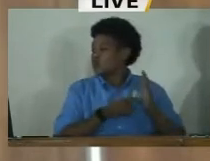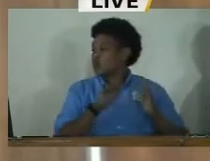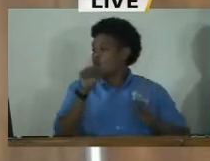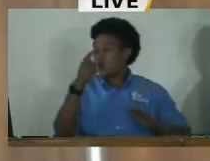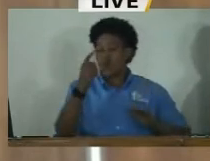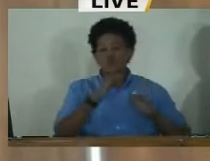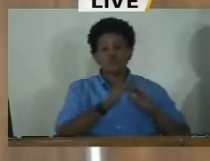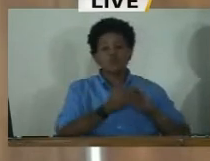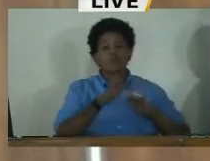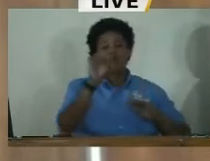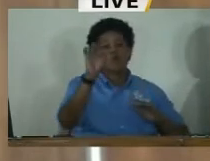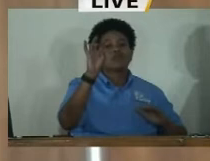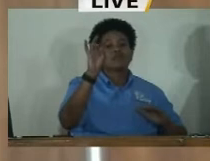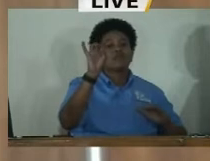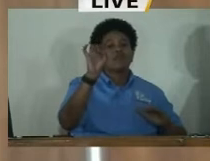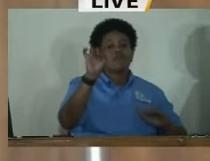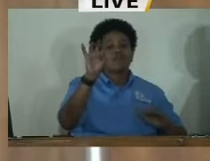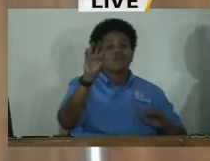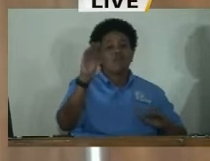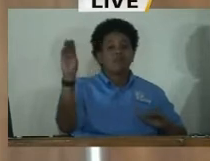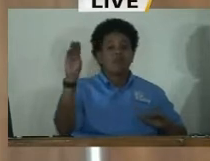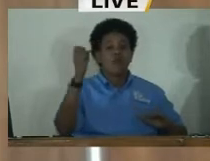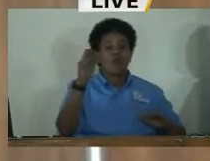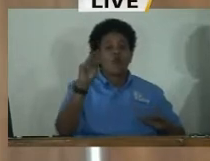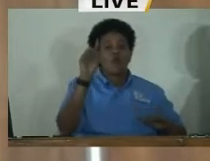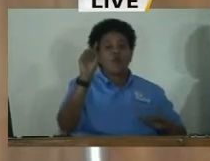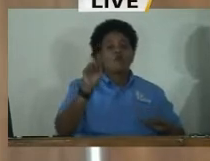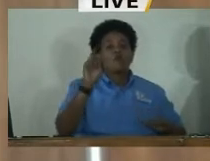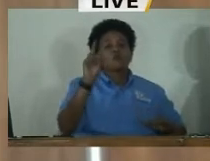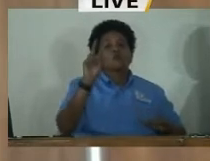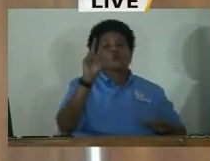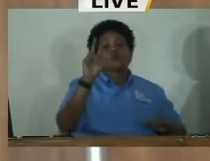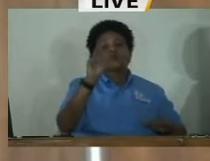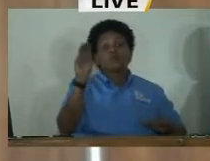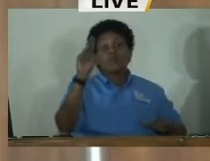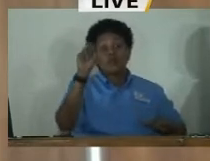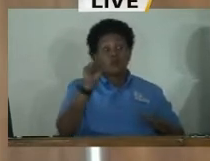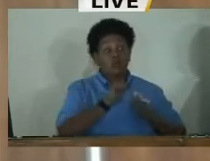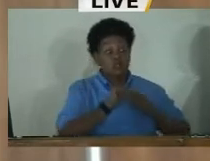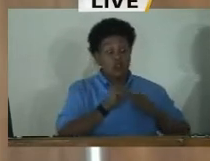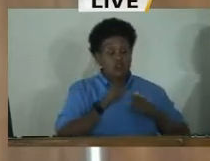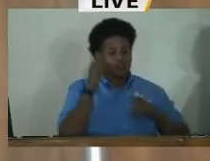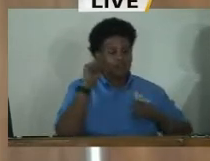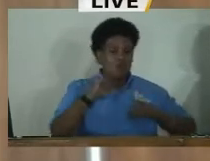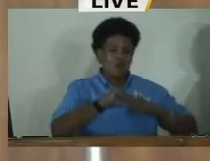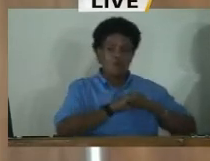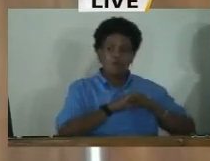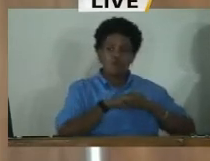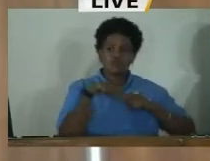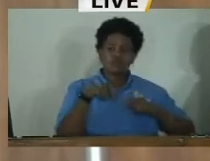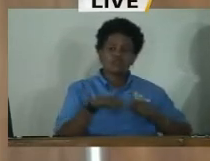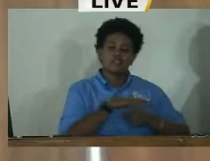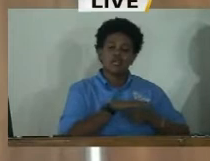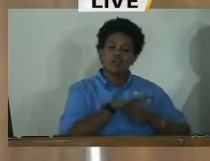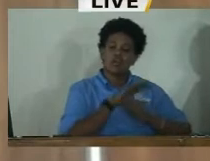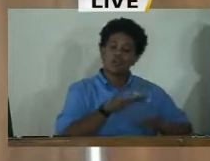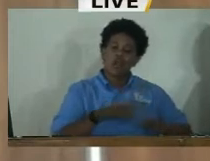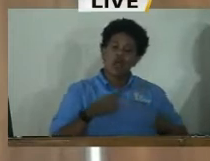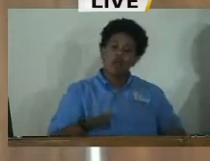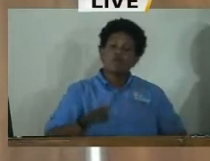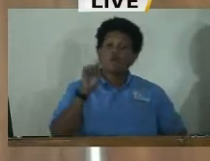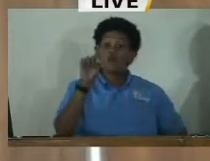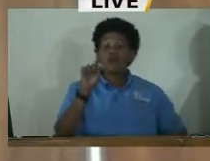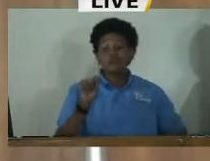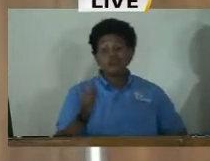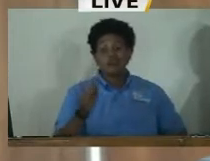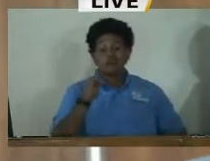Jamaican $178.4 million or 1.23 million US for the promotion of this area.